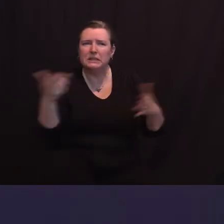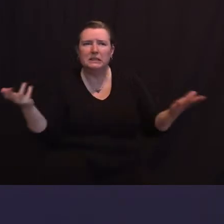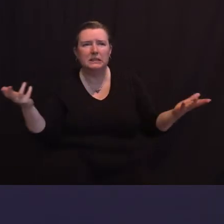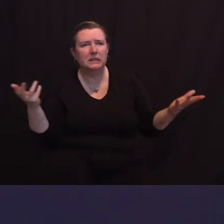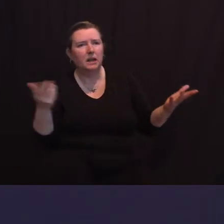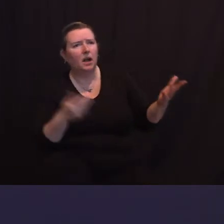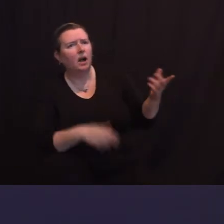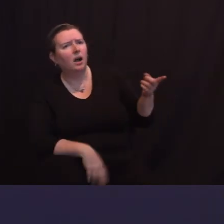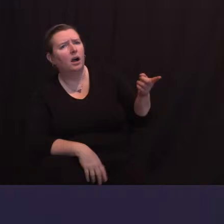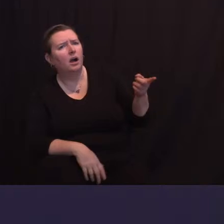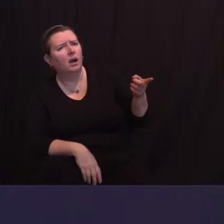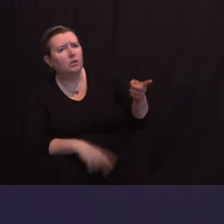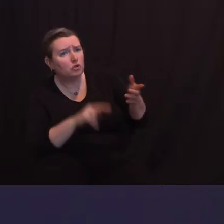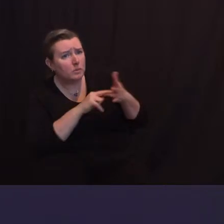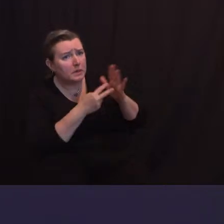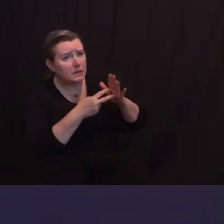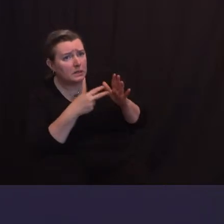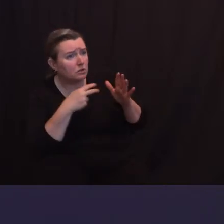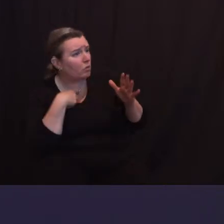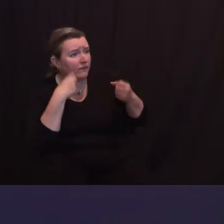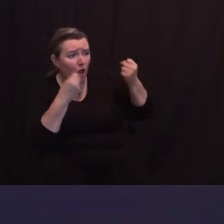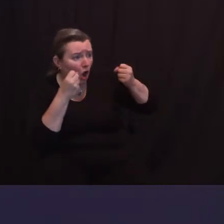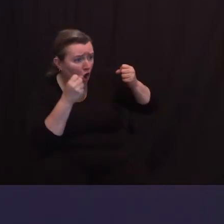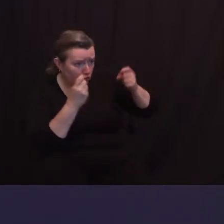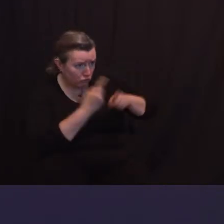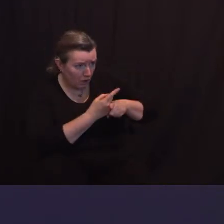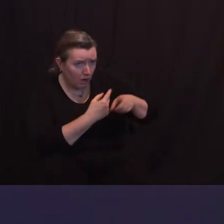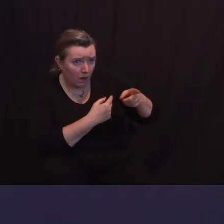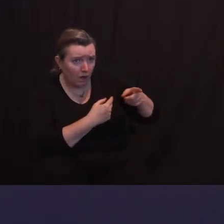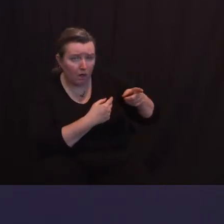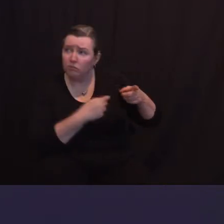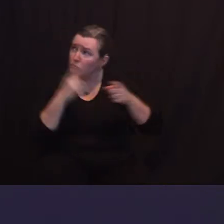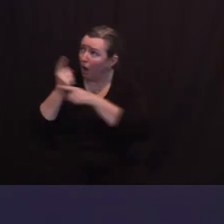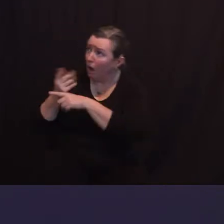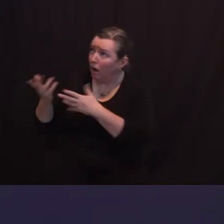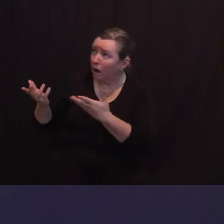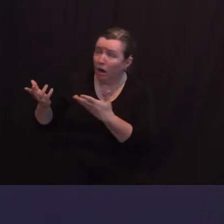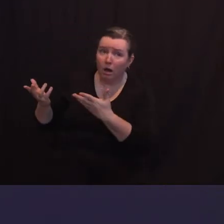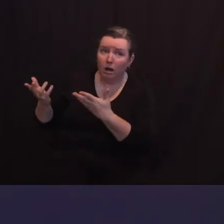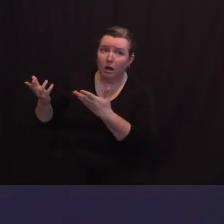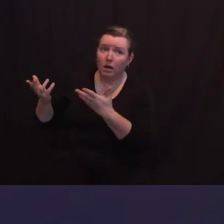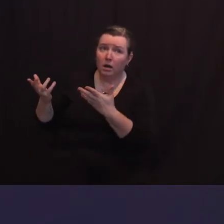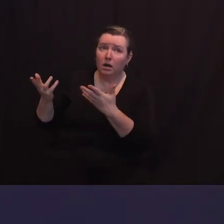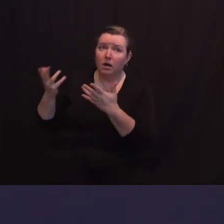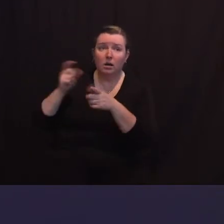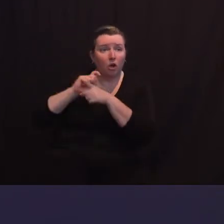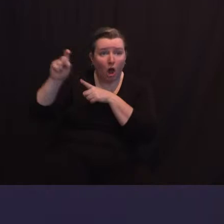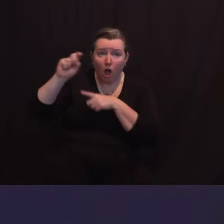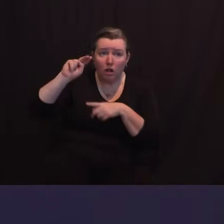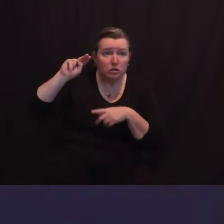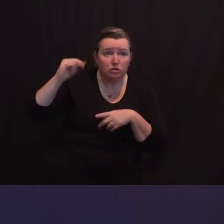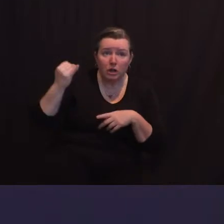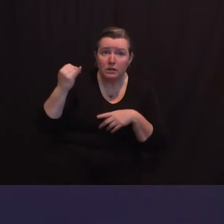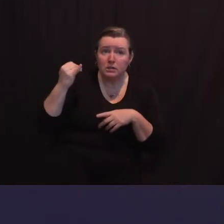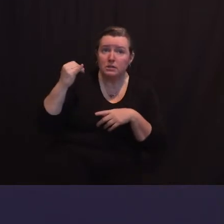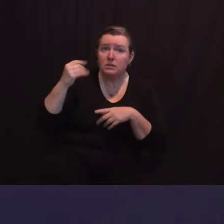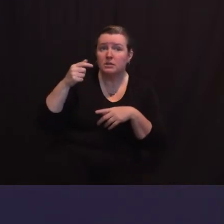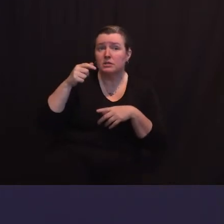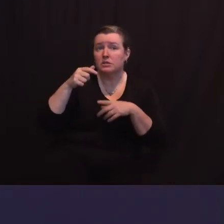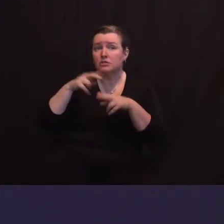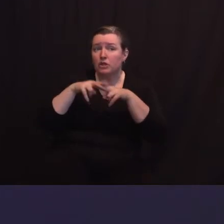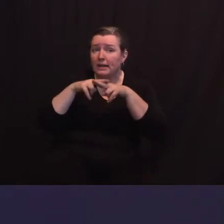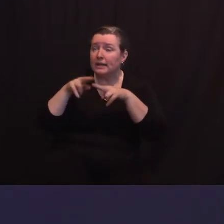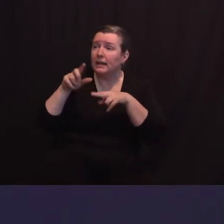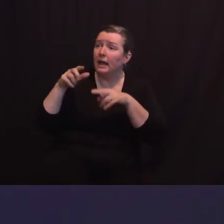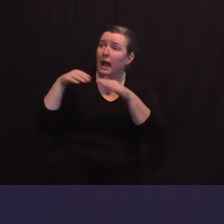not have the transportation to get to a site? Right, so like if they call NJ Transit Access Link, Yep. they're like outside of that halo?